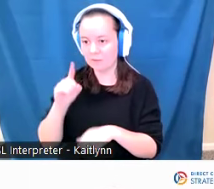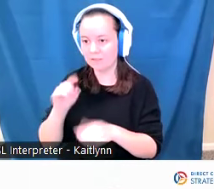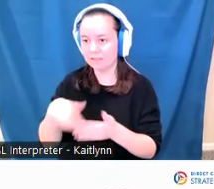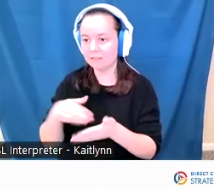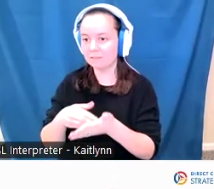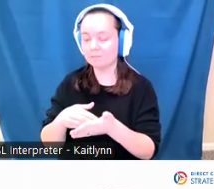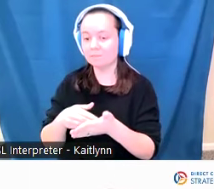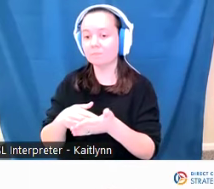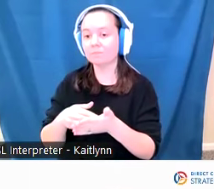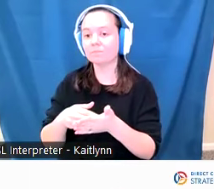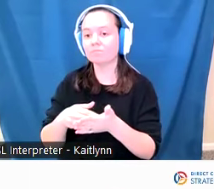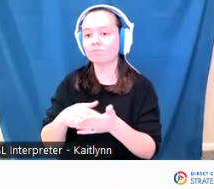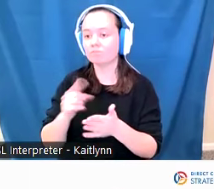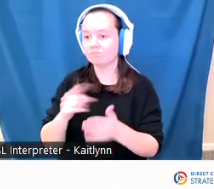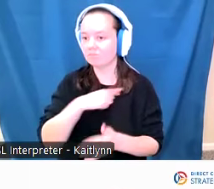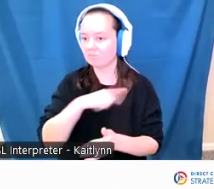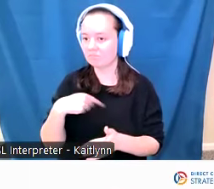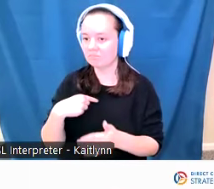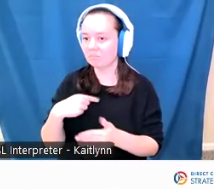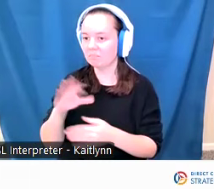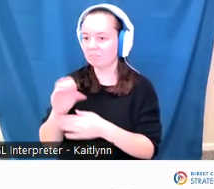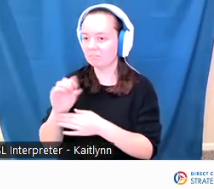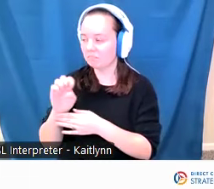the chat to that announcement.